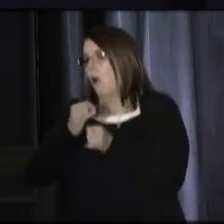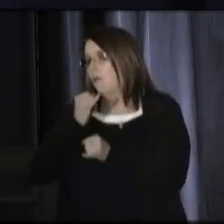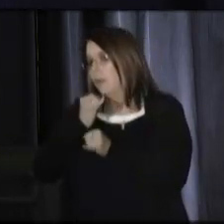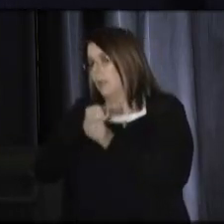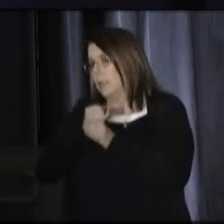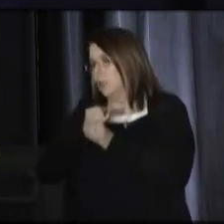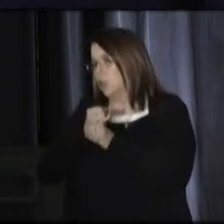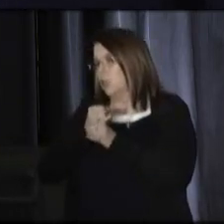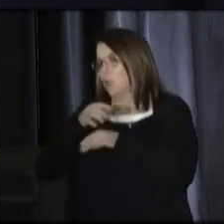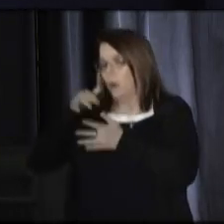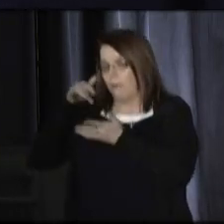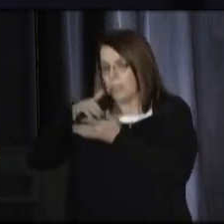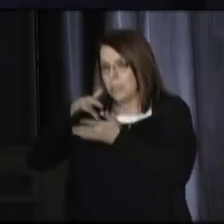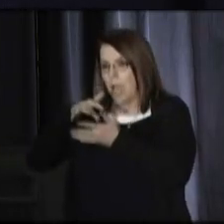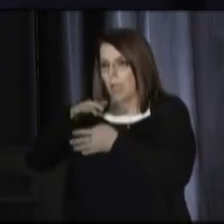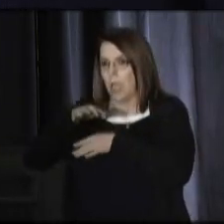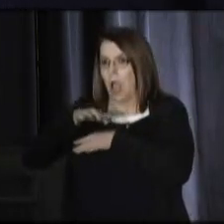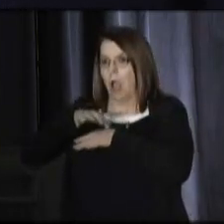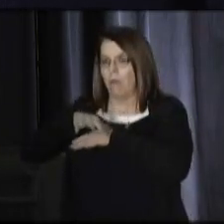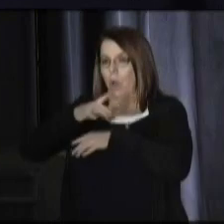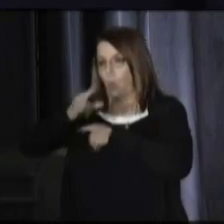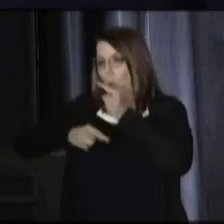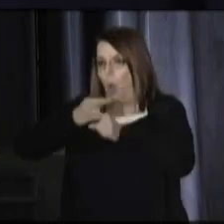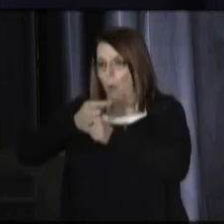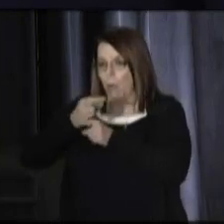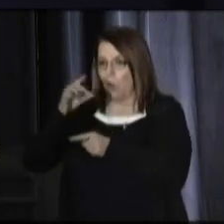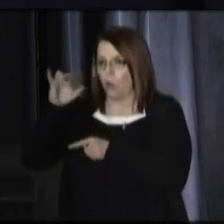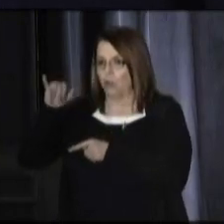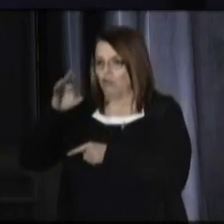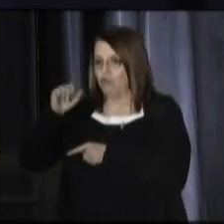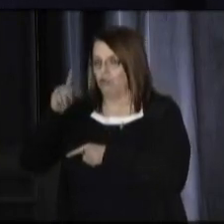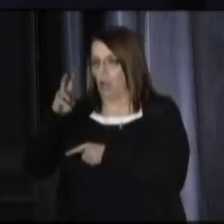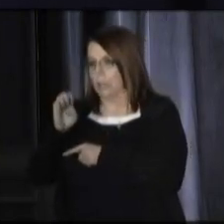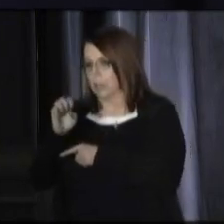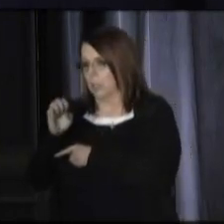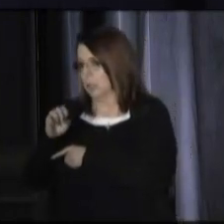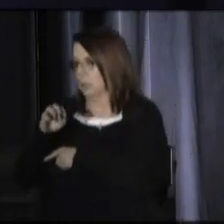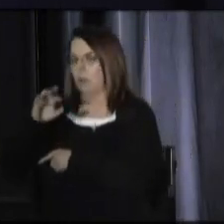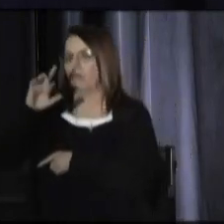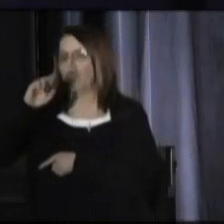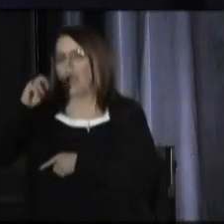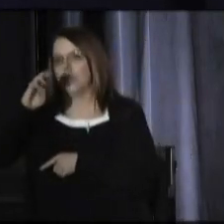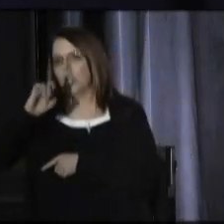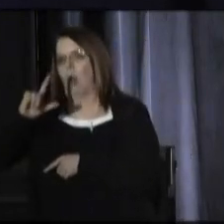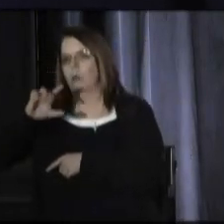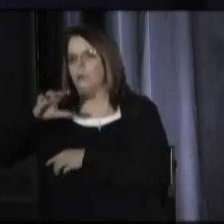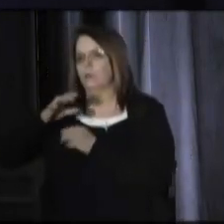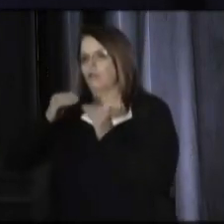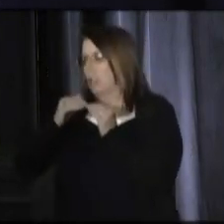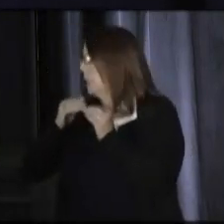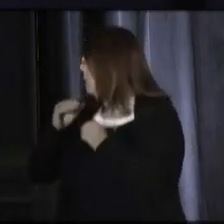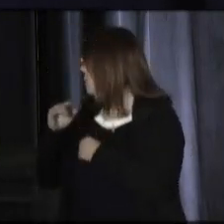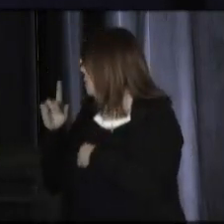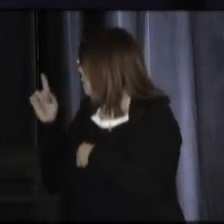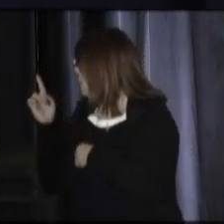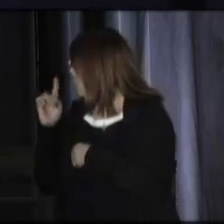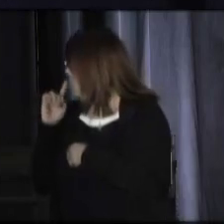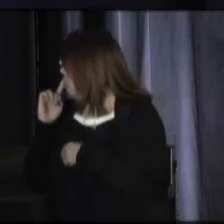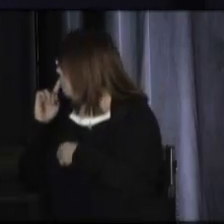formerly incarcerated individuals and is assistant professor of English at College of Charleston. And